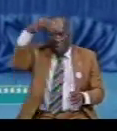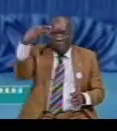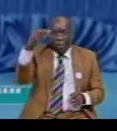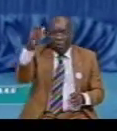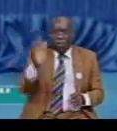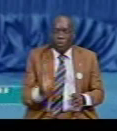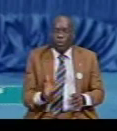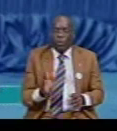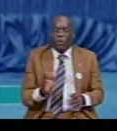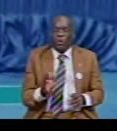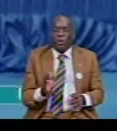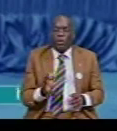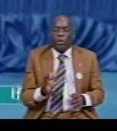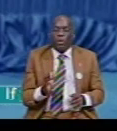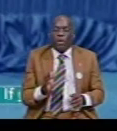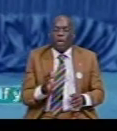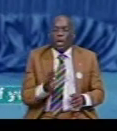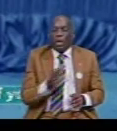when he prayed, I was healed. But